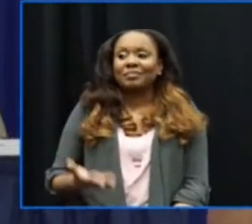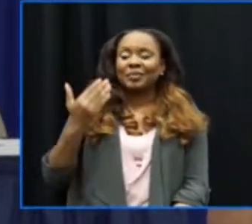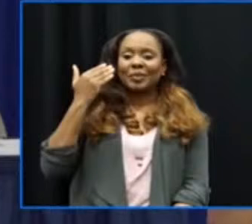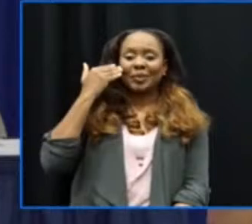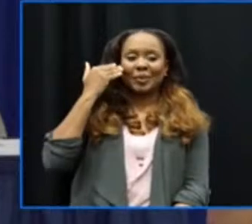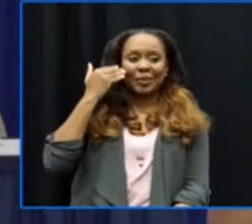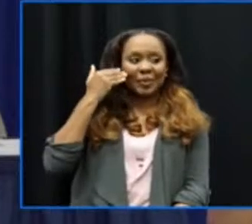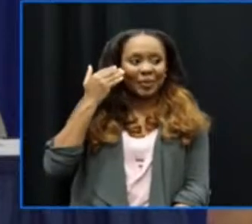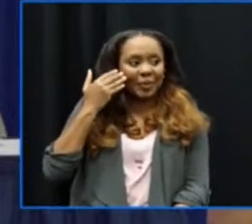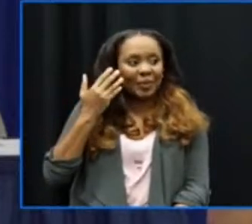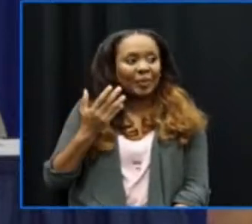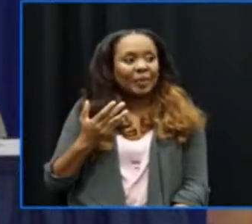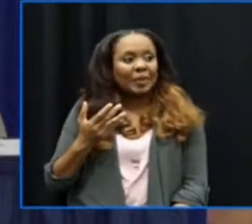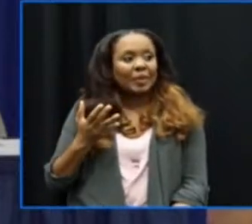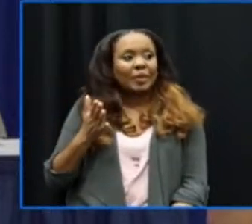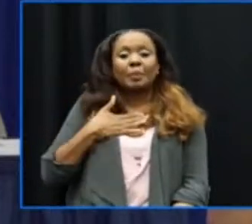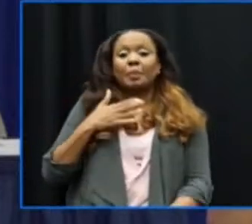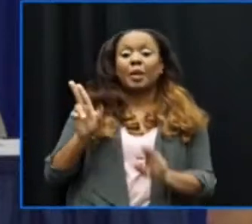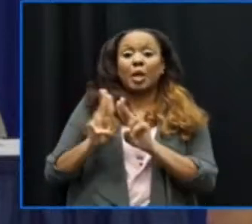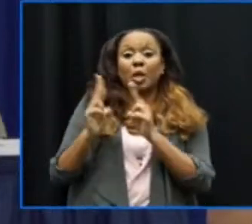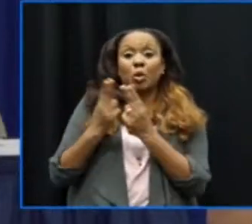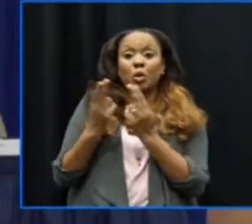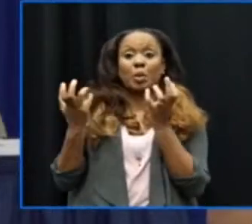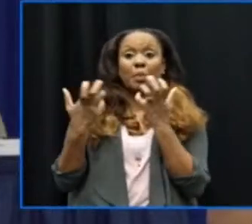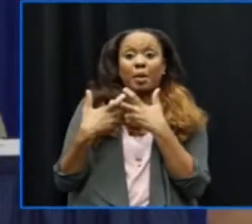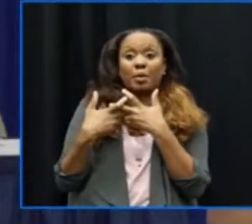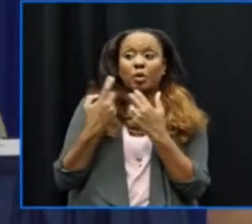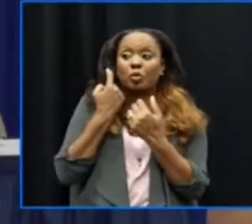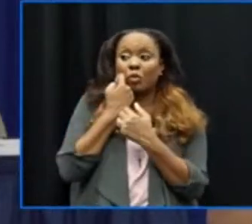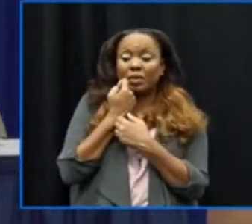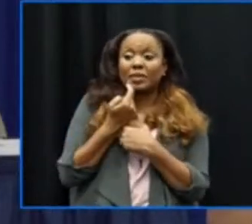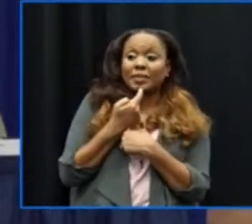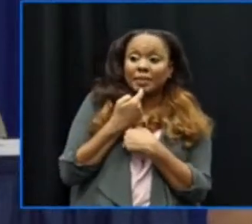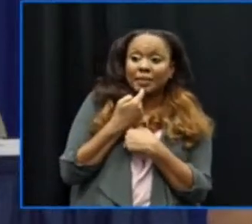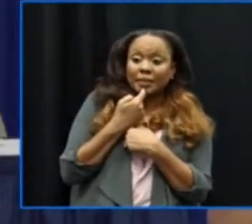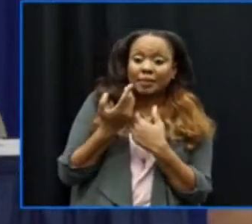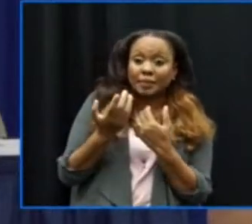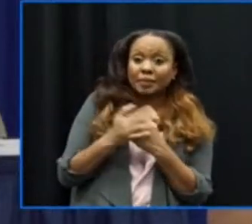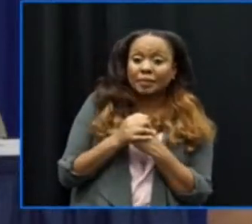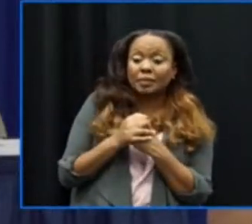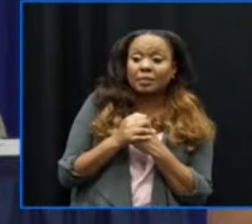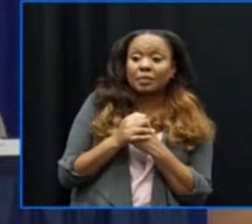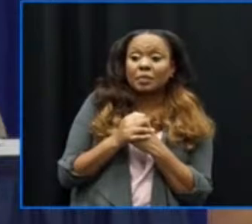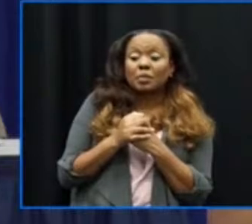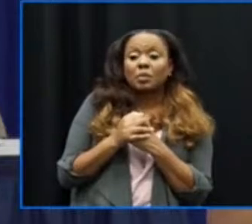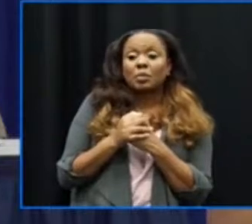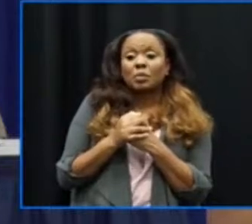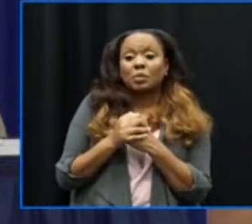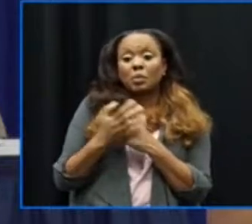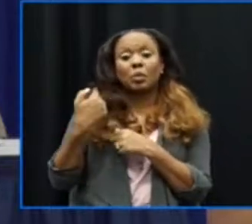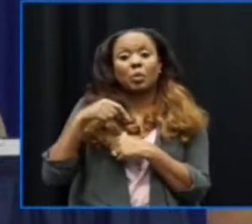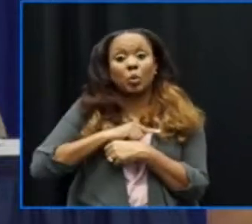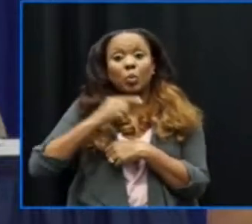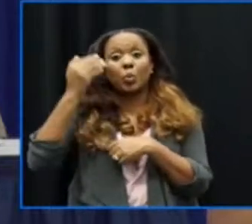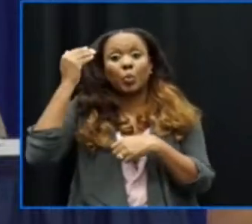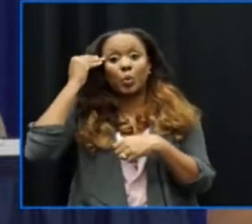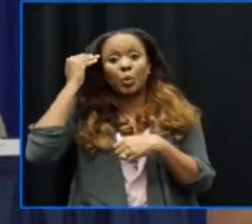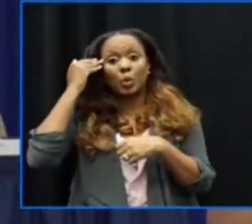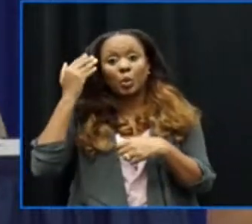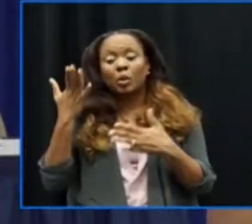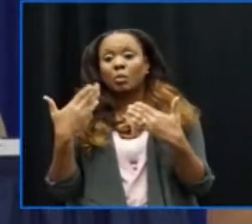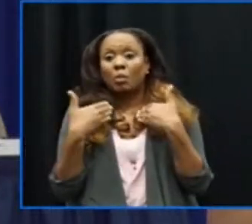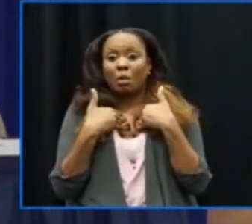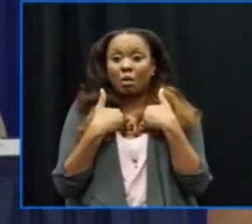in the private sector has said again, and the fact that we are in a crisis and have